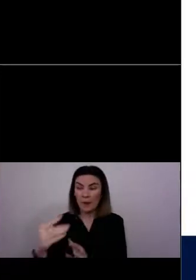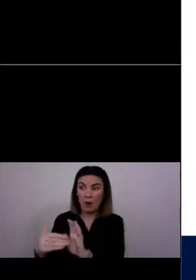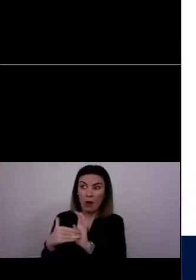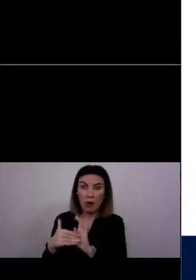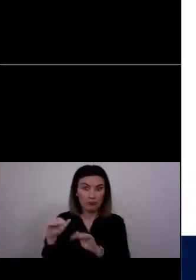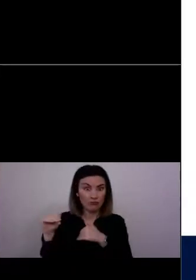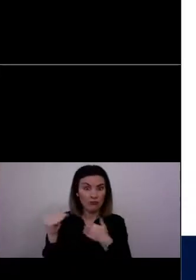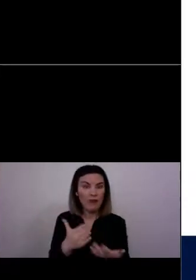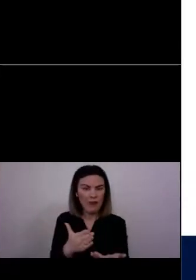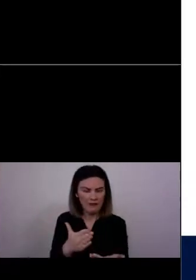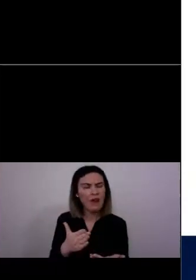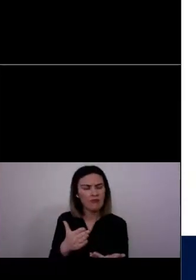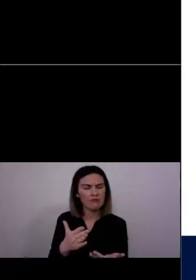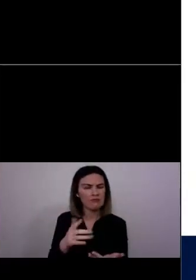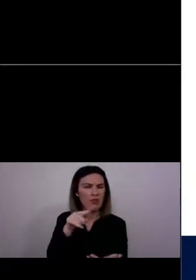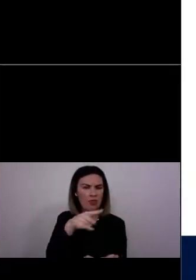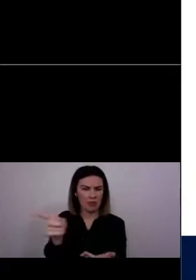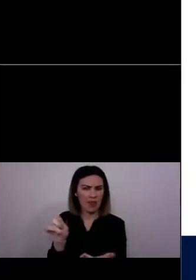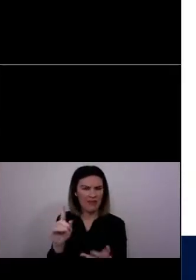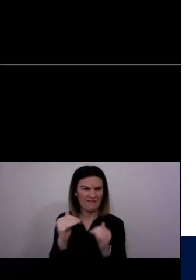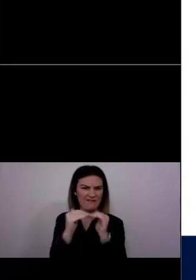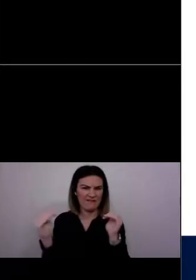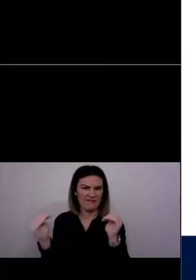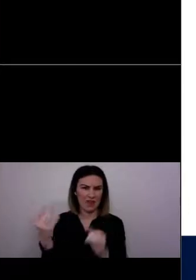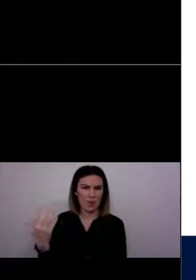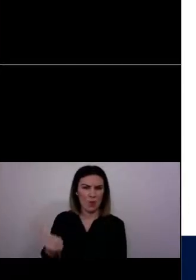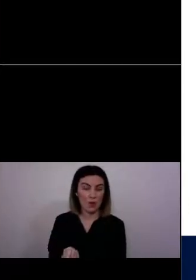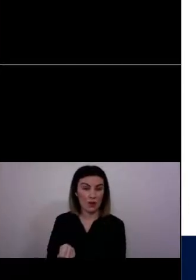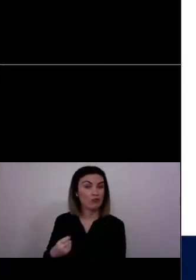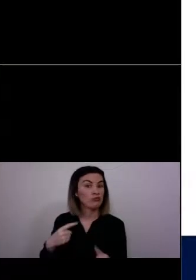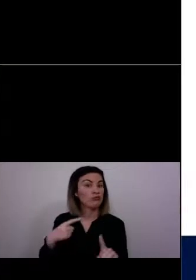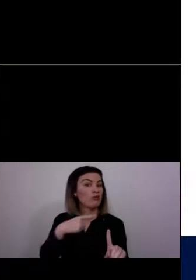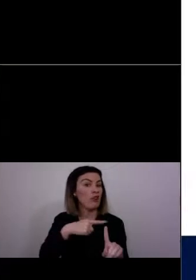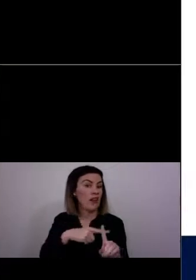work. Change slide, please.